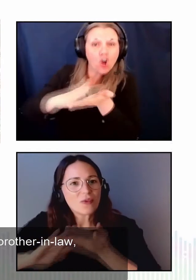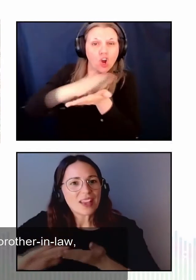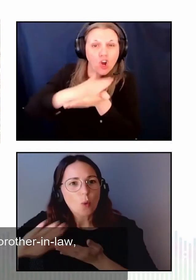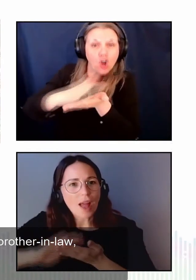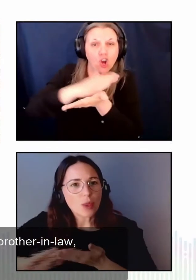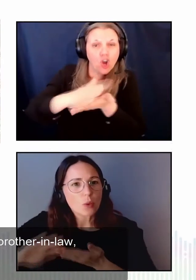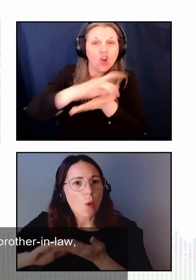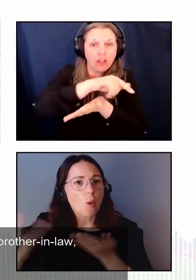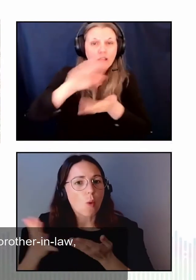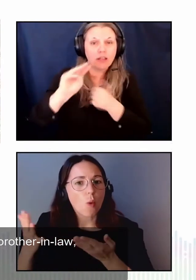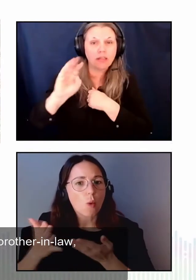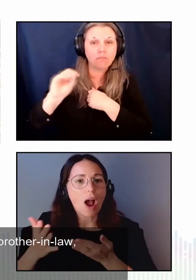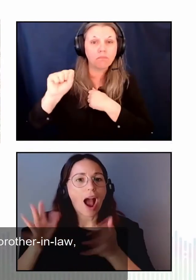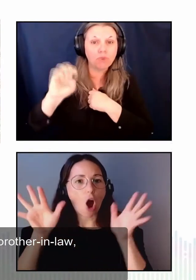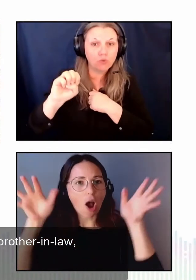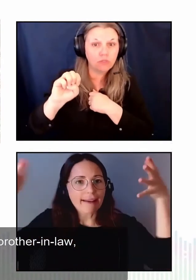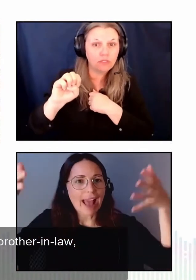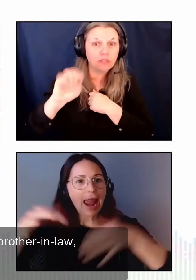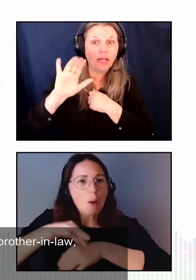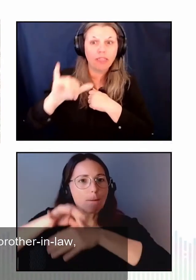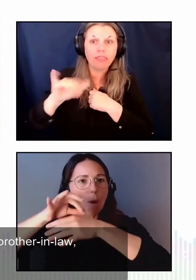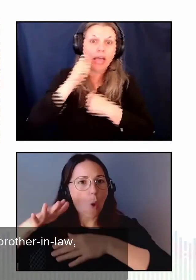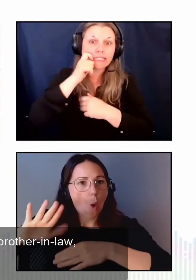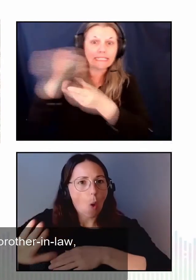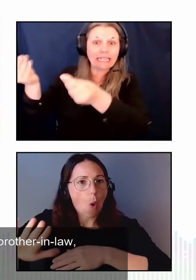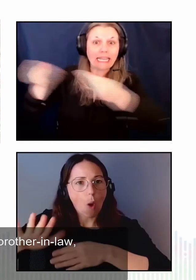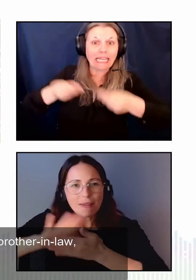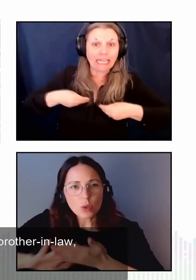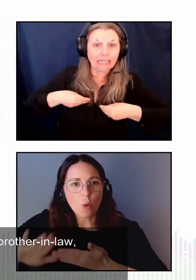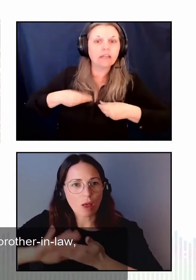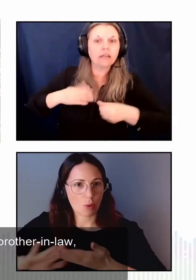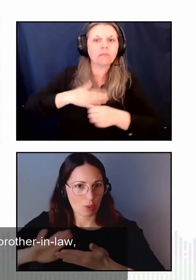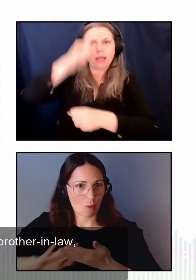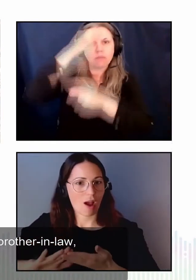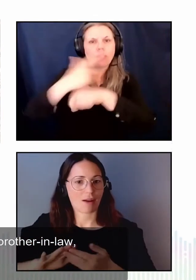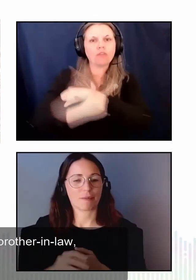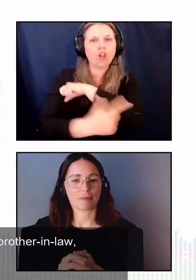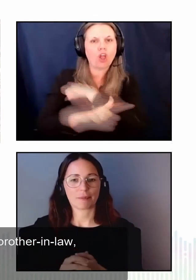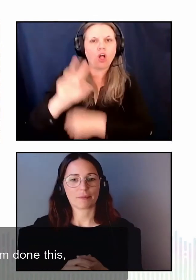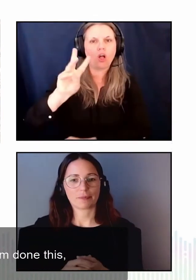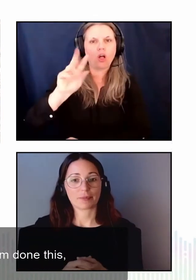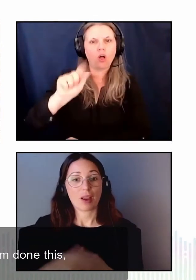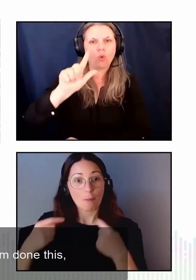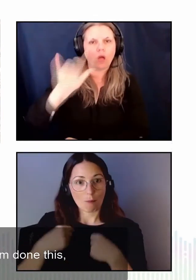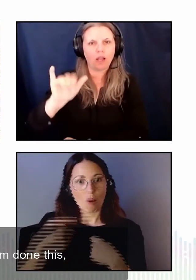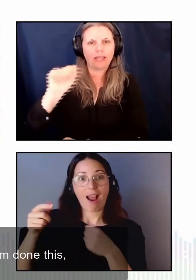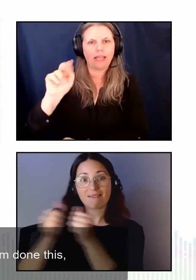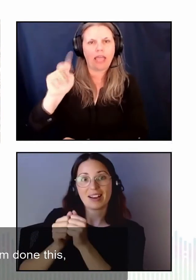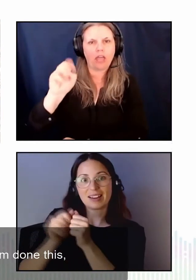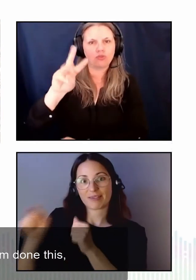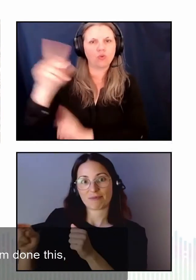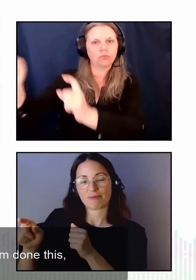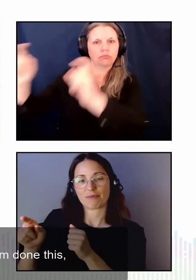That moose hide was gifted to me from my brother-in-law, Wally Andrew. He gave me that hide, and I